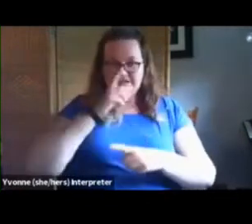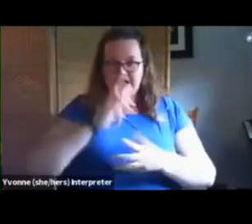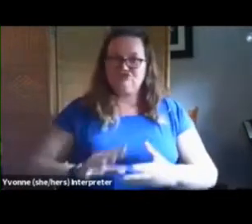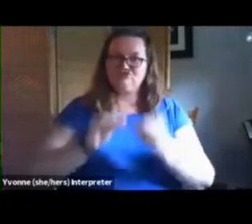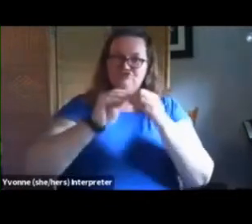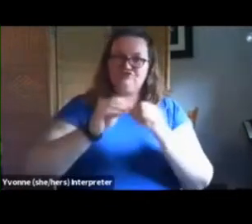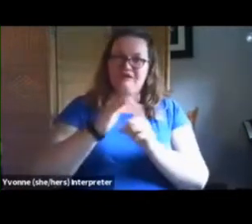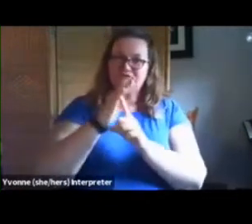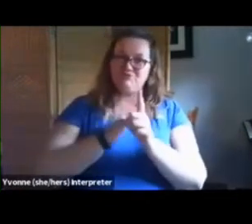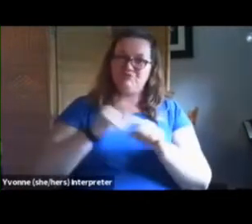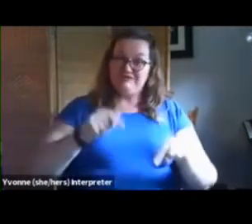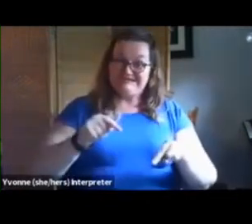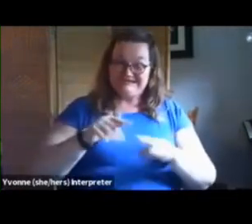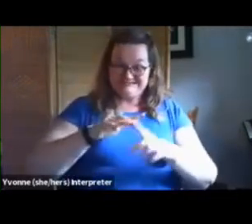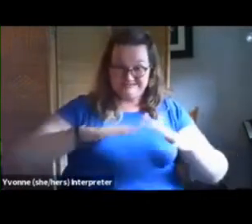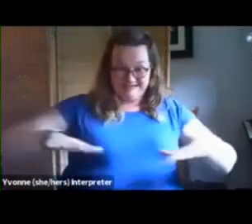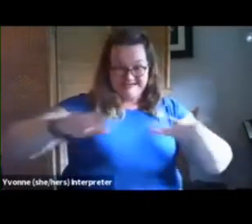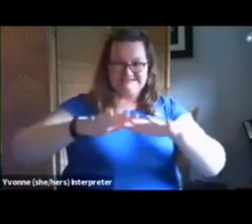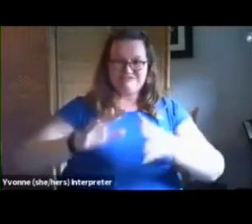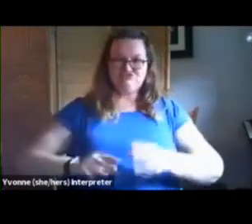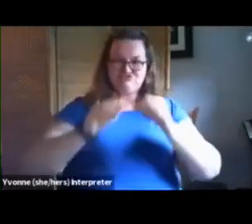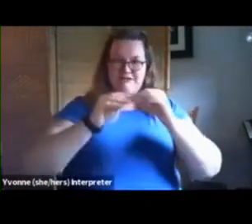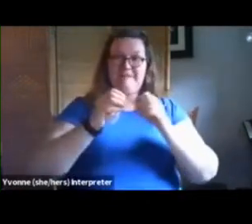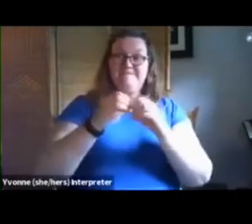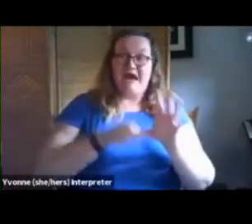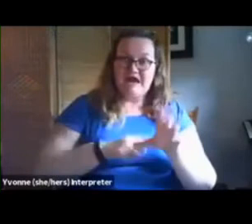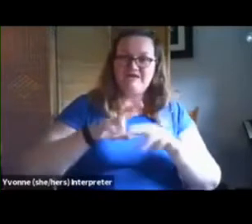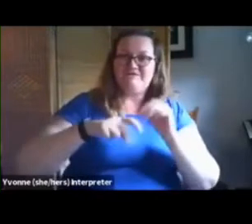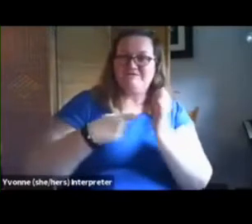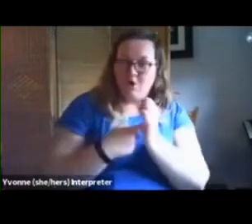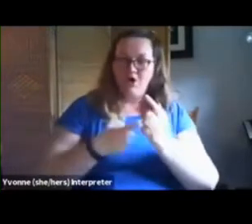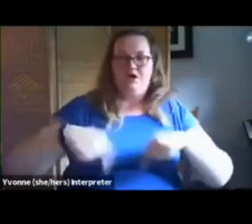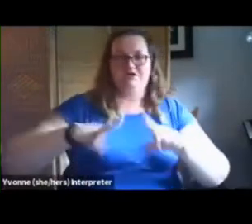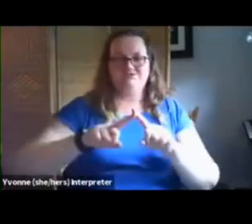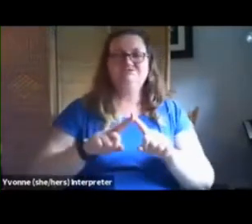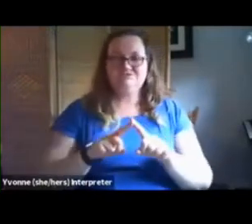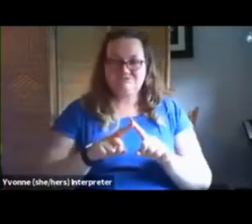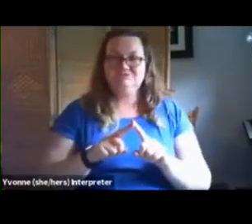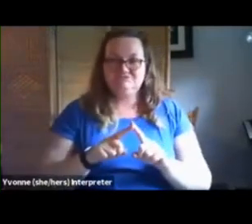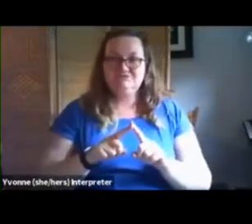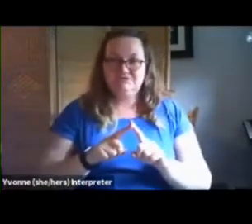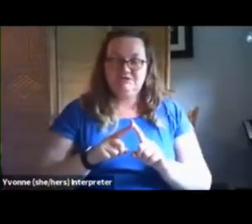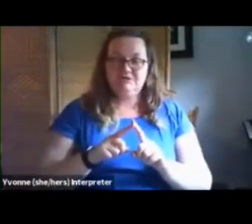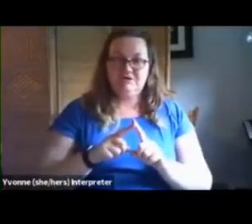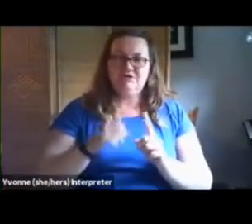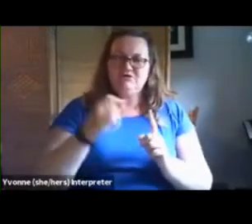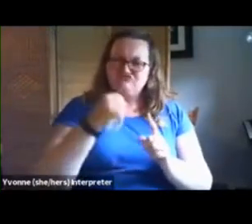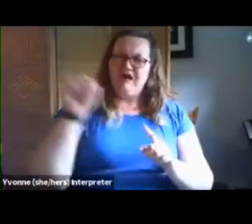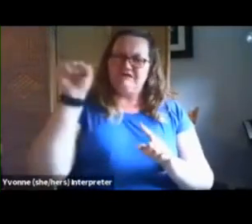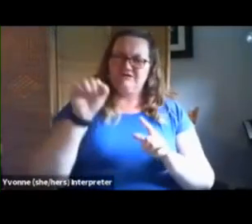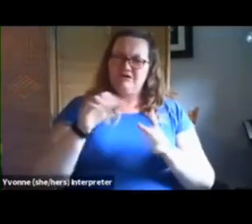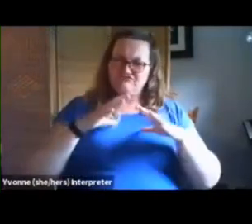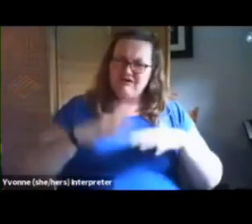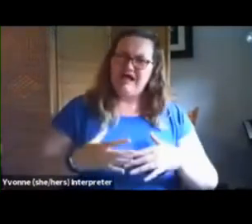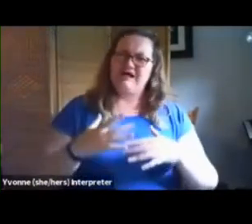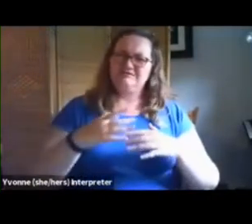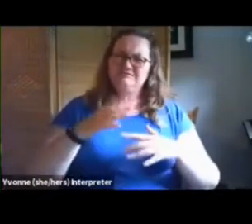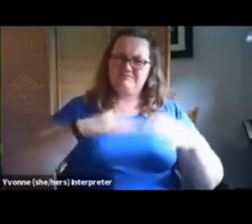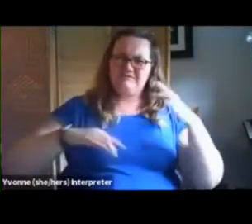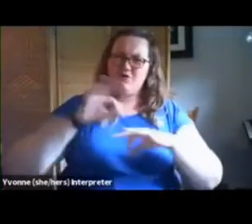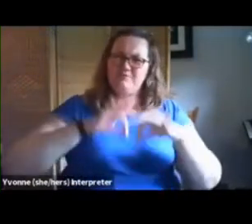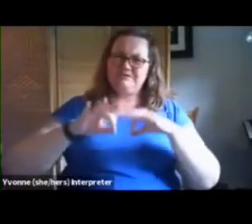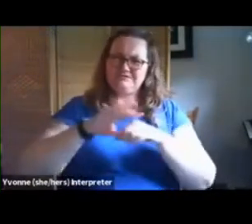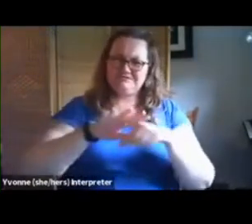by and built for us. I find the idea of what a radical, relaxed performance space can be